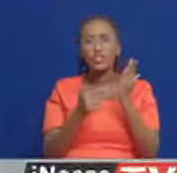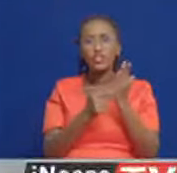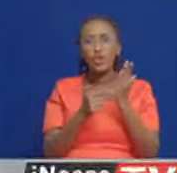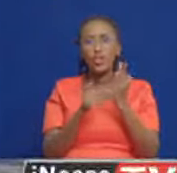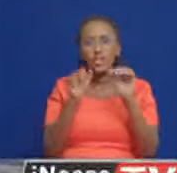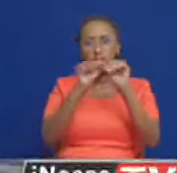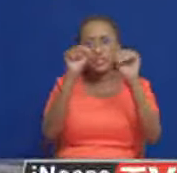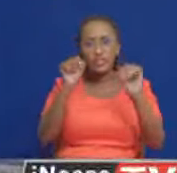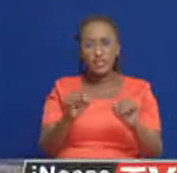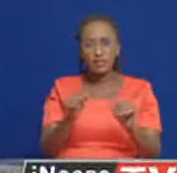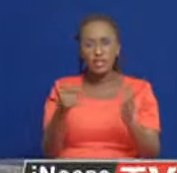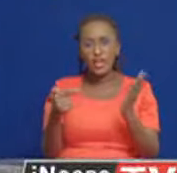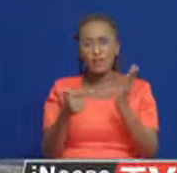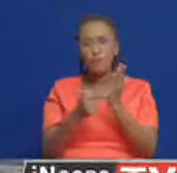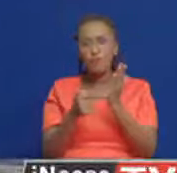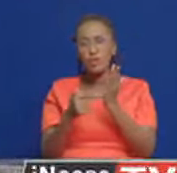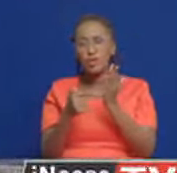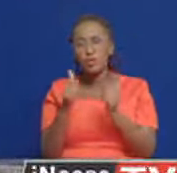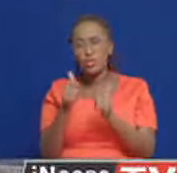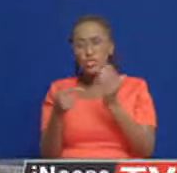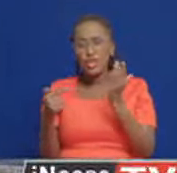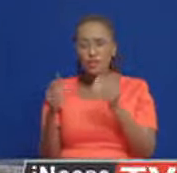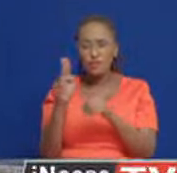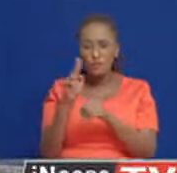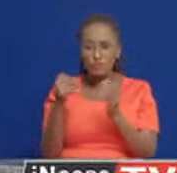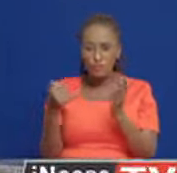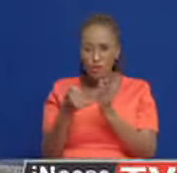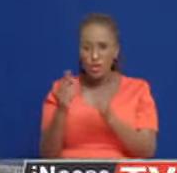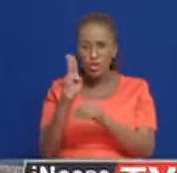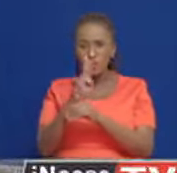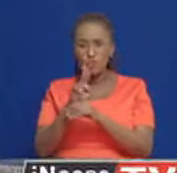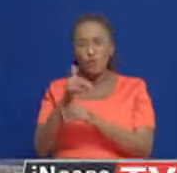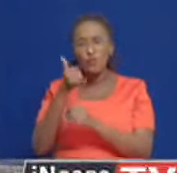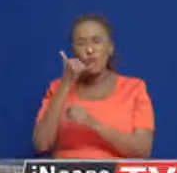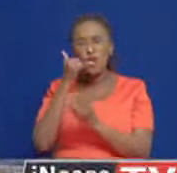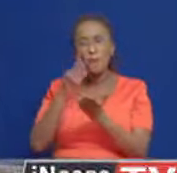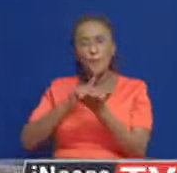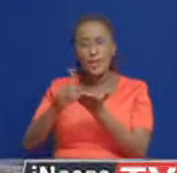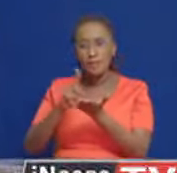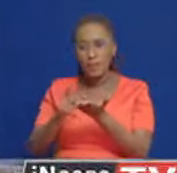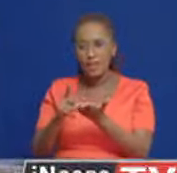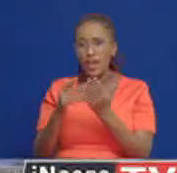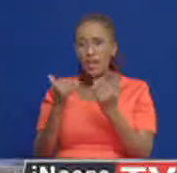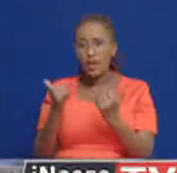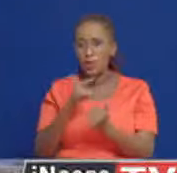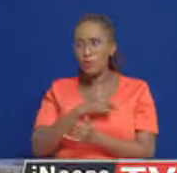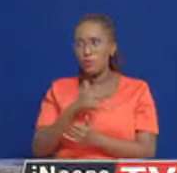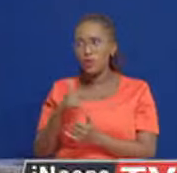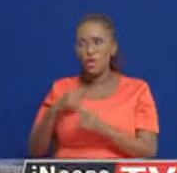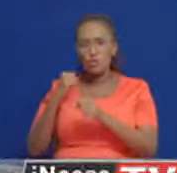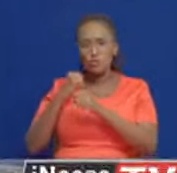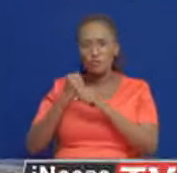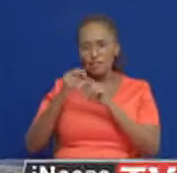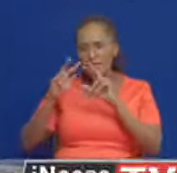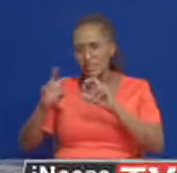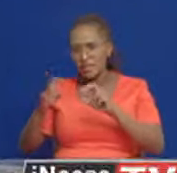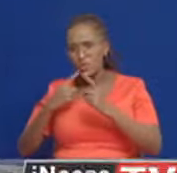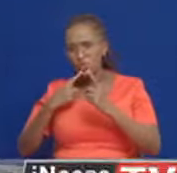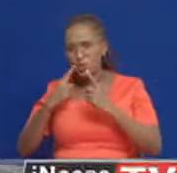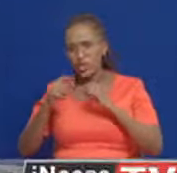would involve the use of mobile money payments. So we have gone round and talked about the